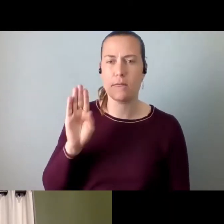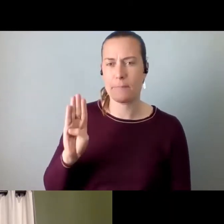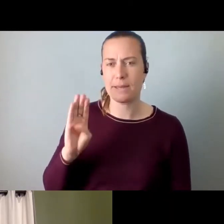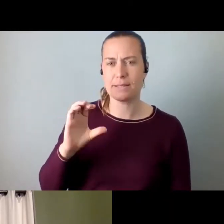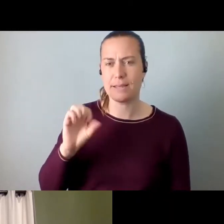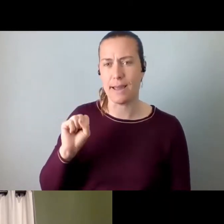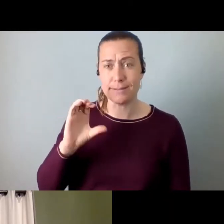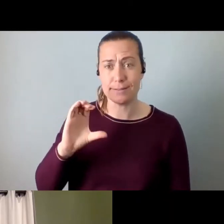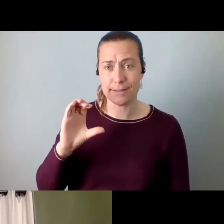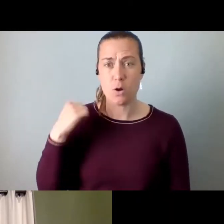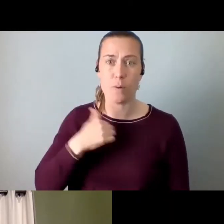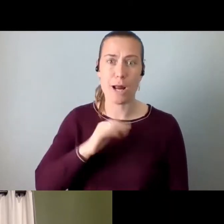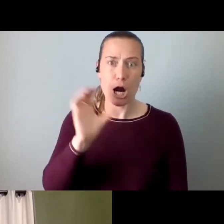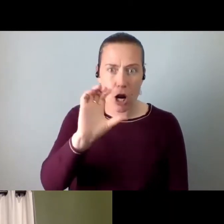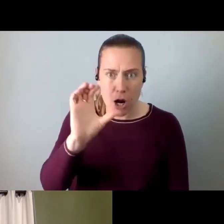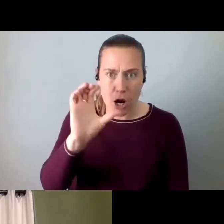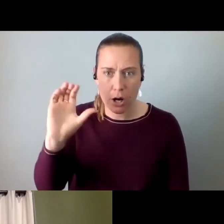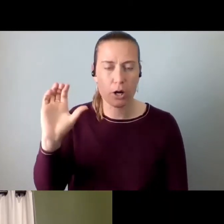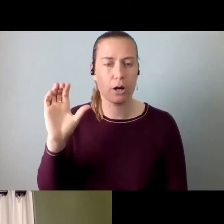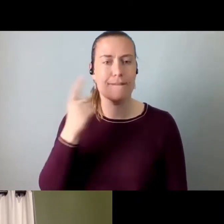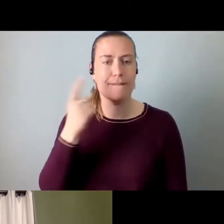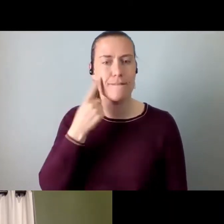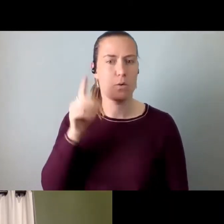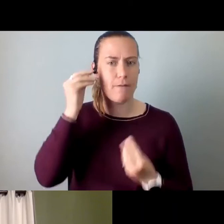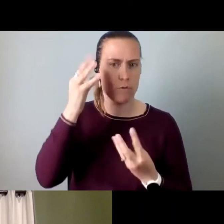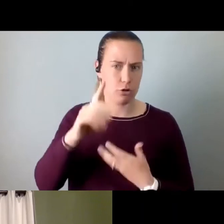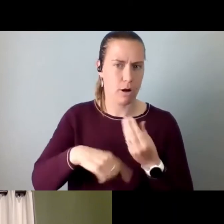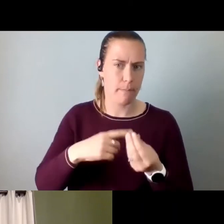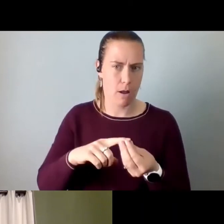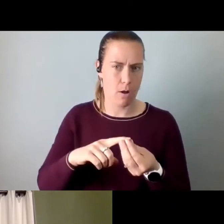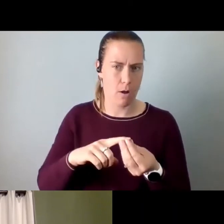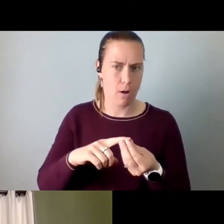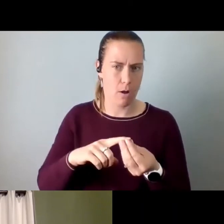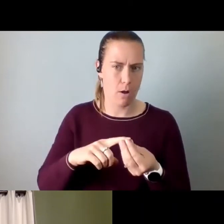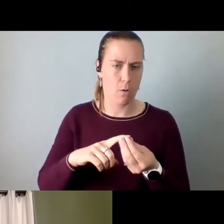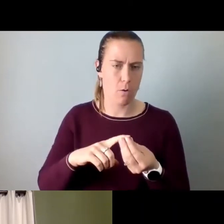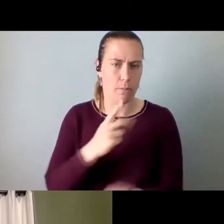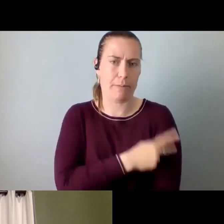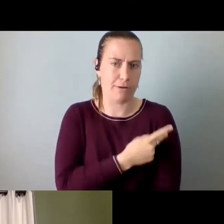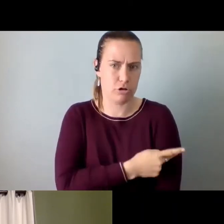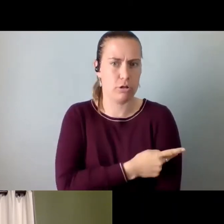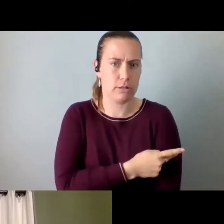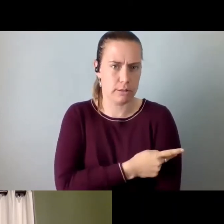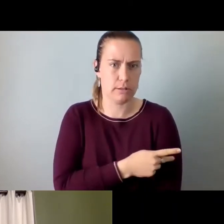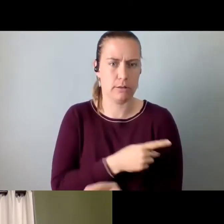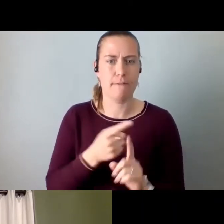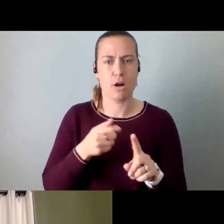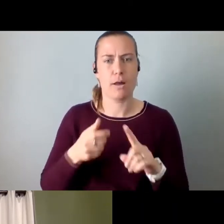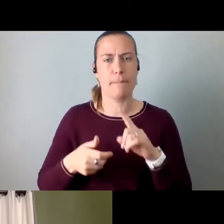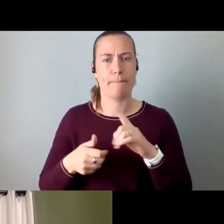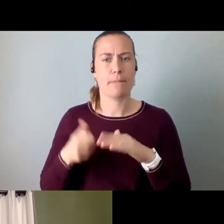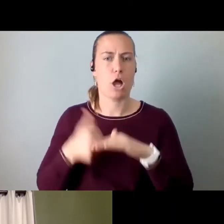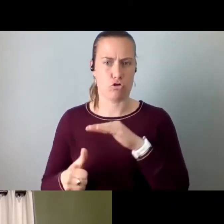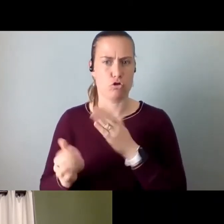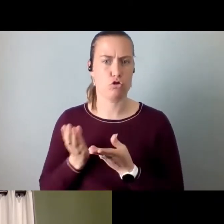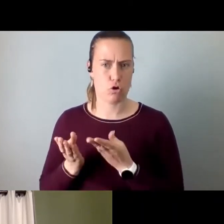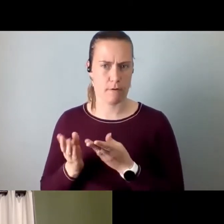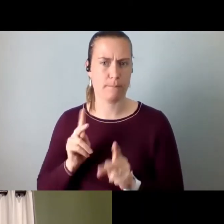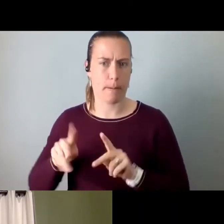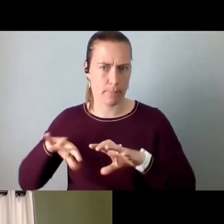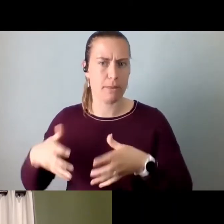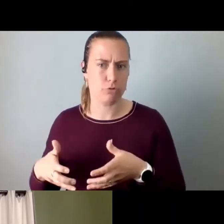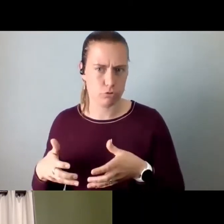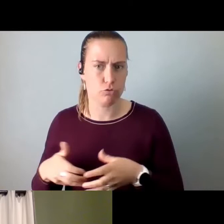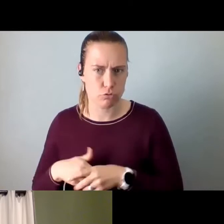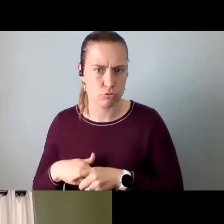BCSC looks and seeks for information on patient from underserved populations. And I think we